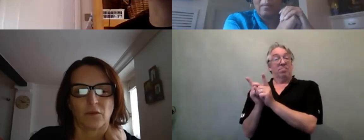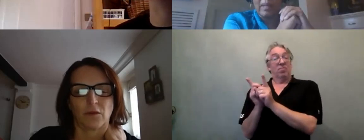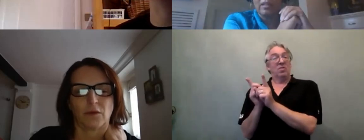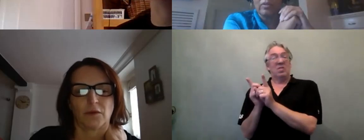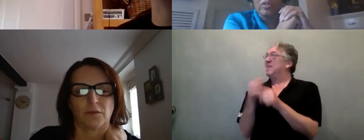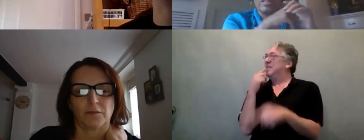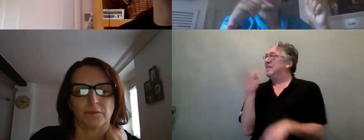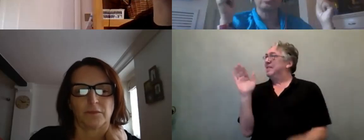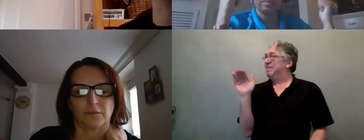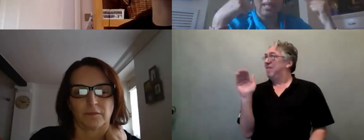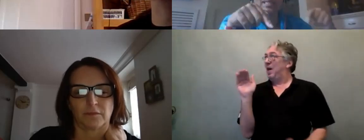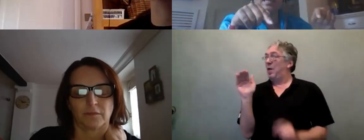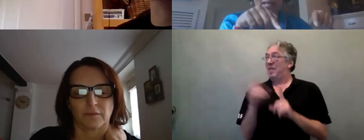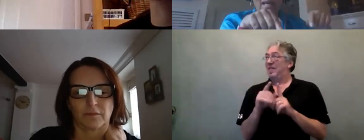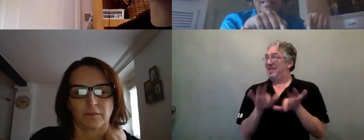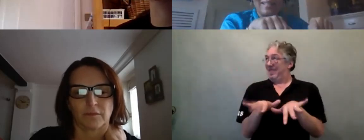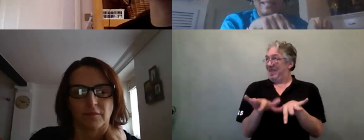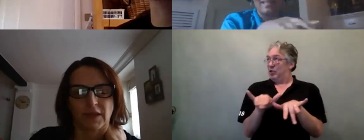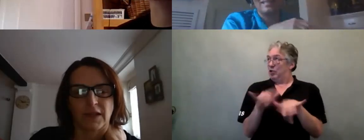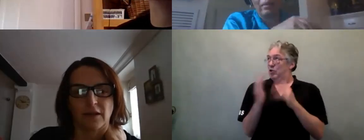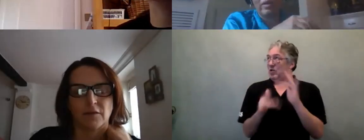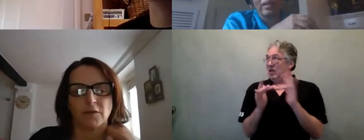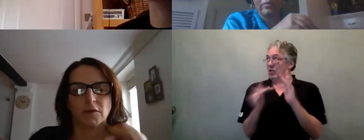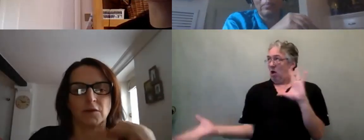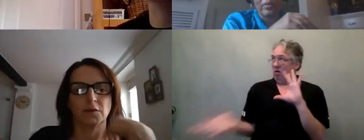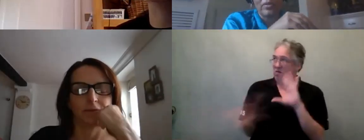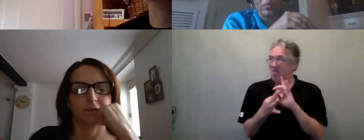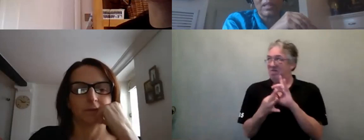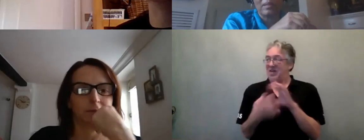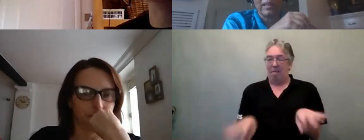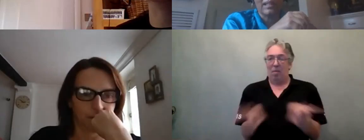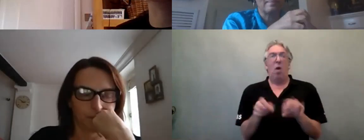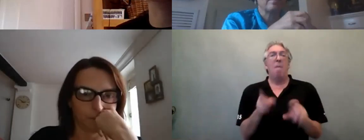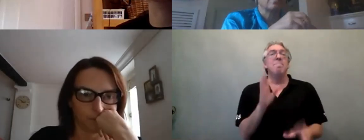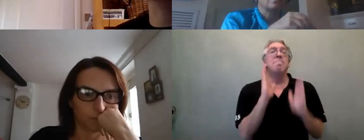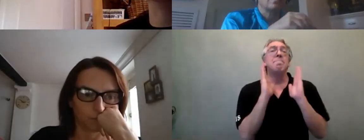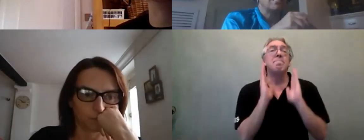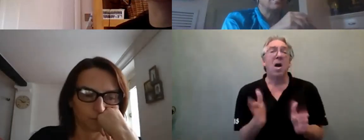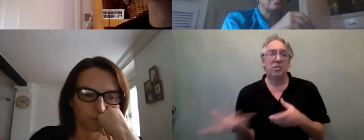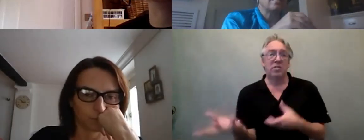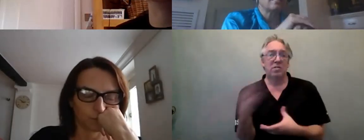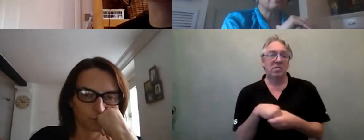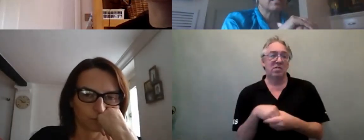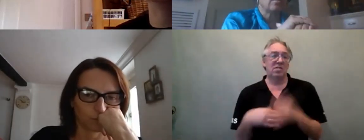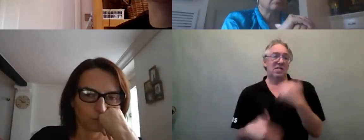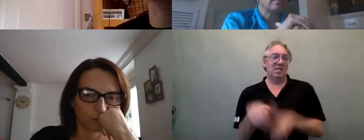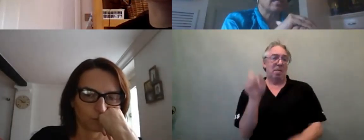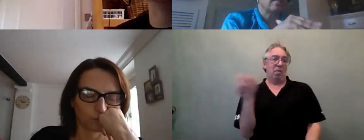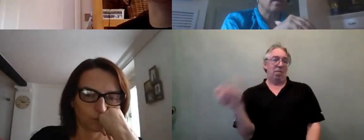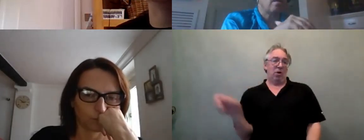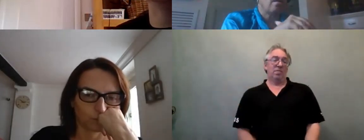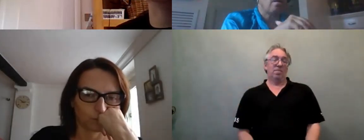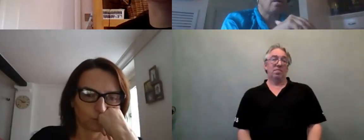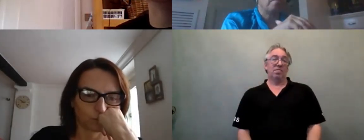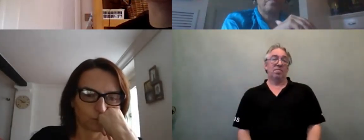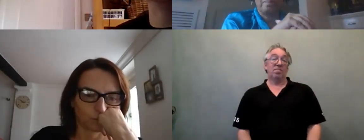digital inclusion, that we're thinking and insisting that we're including persons with disabilities. And then another set of stakeholders, I